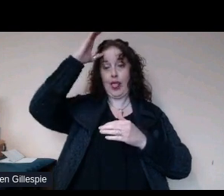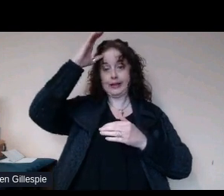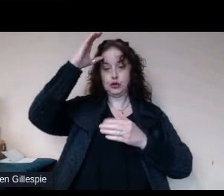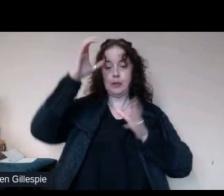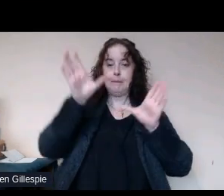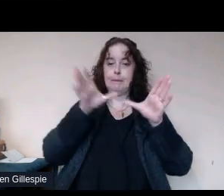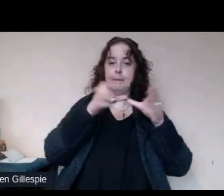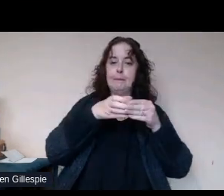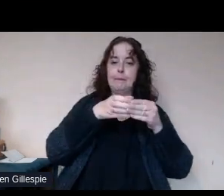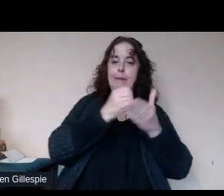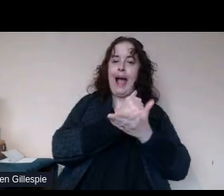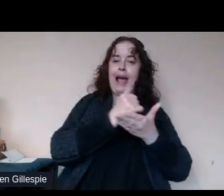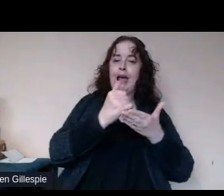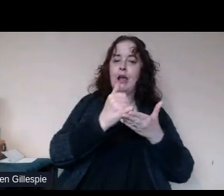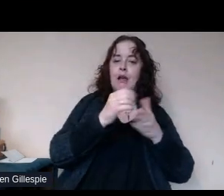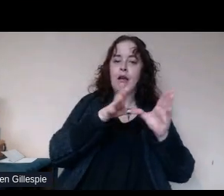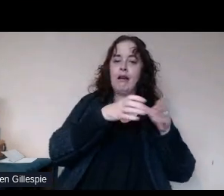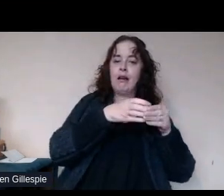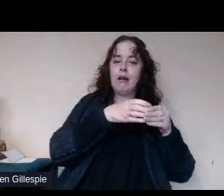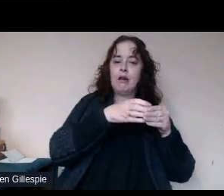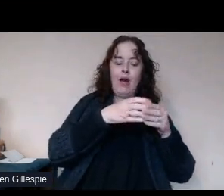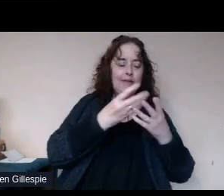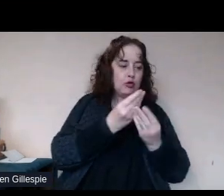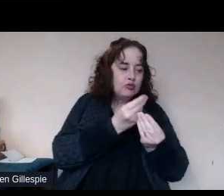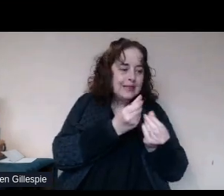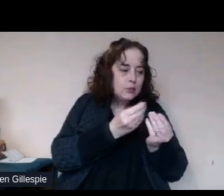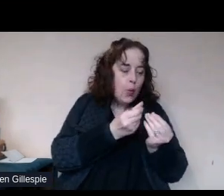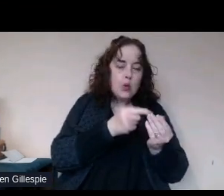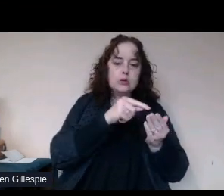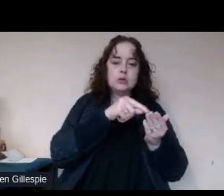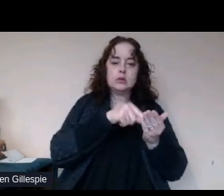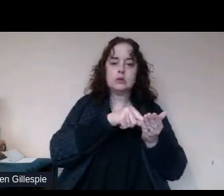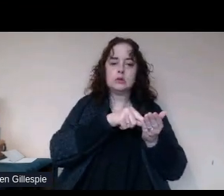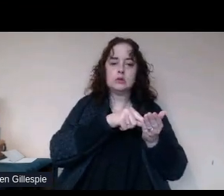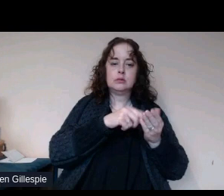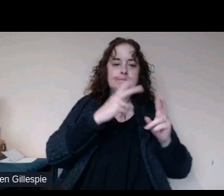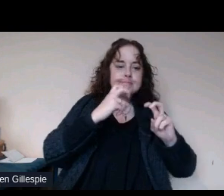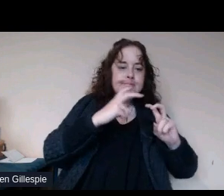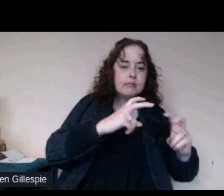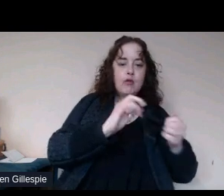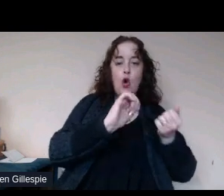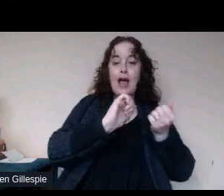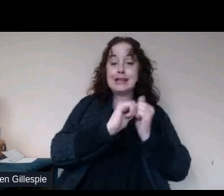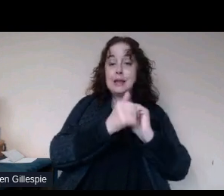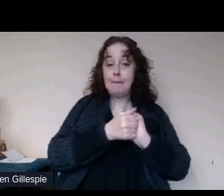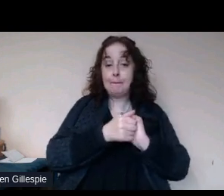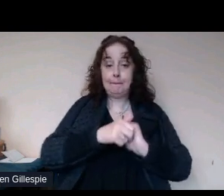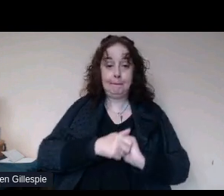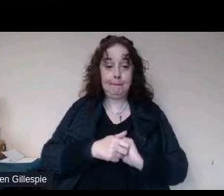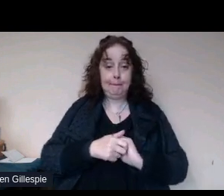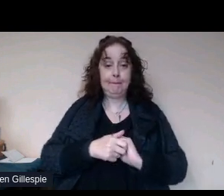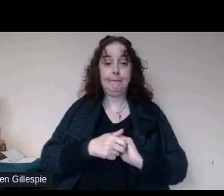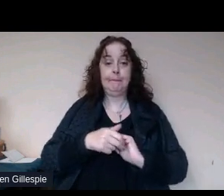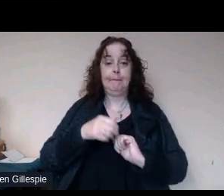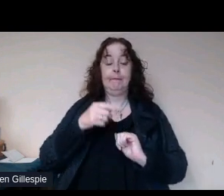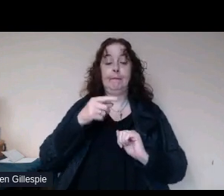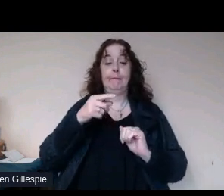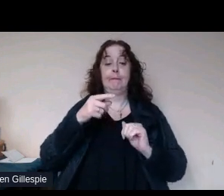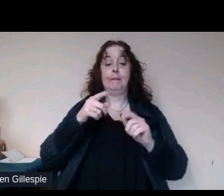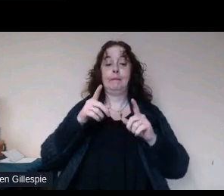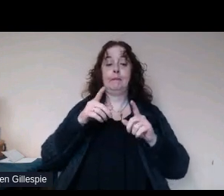have different resources to prepare and your exams. And then there